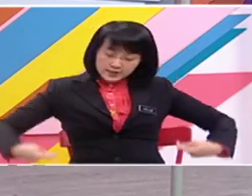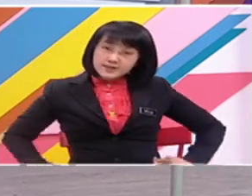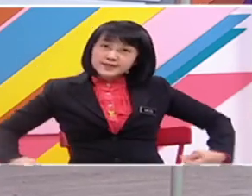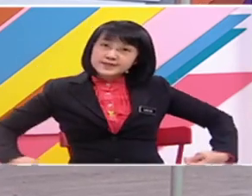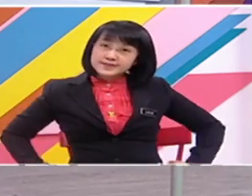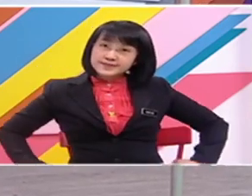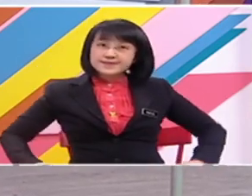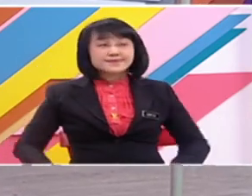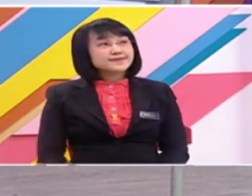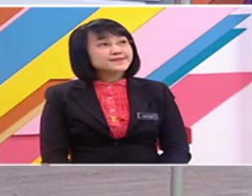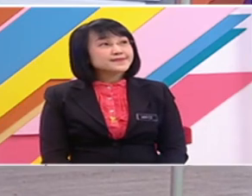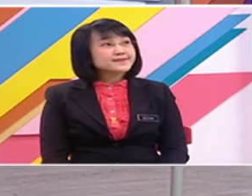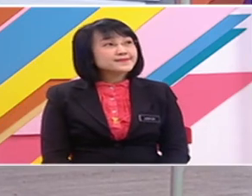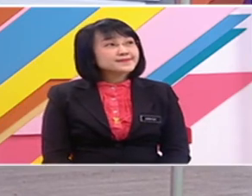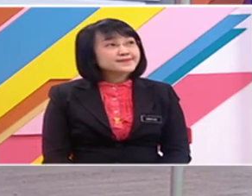trousers. This is a